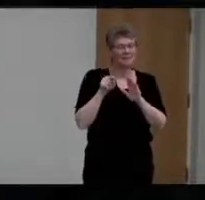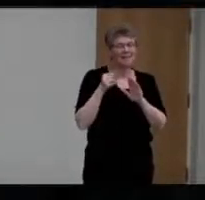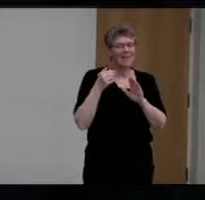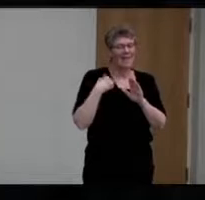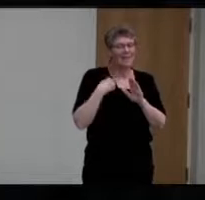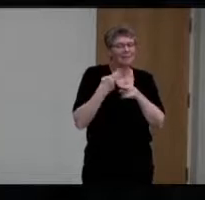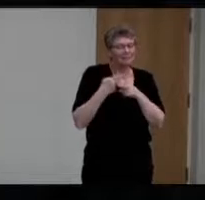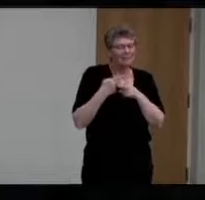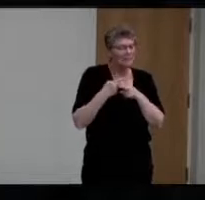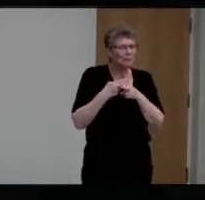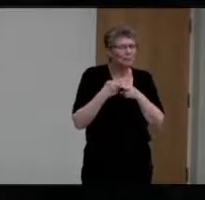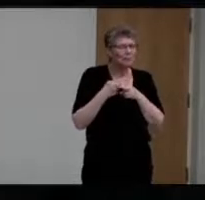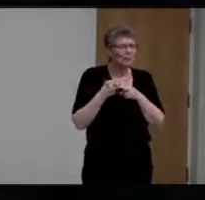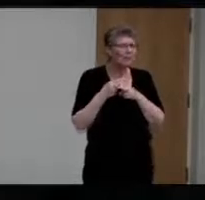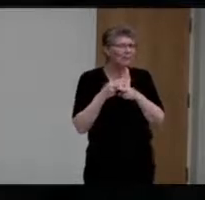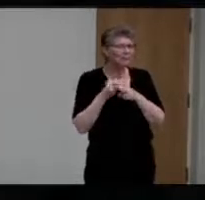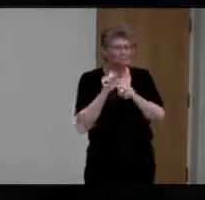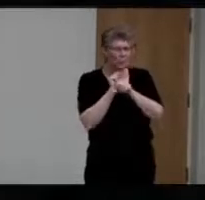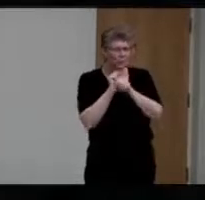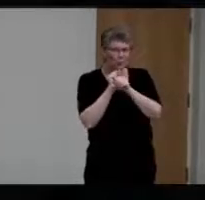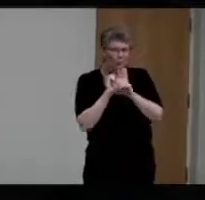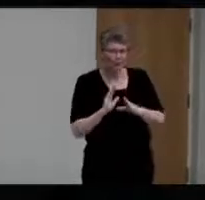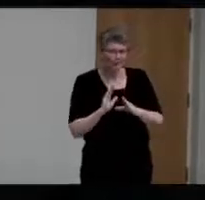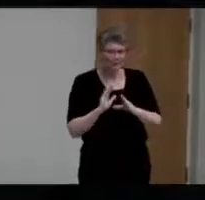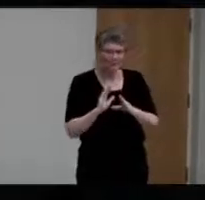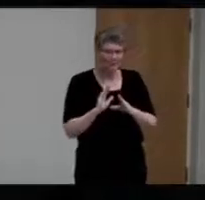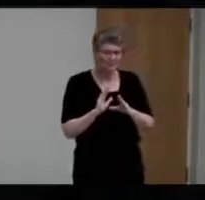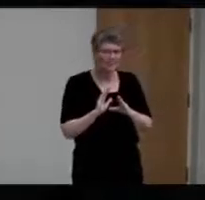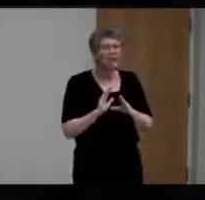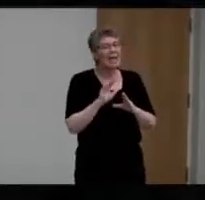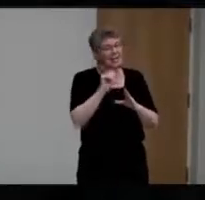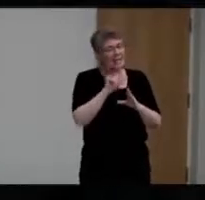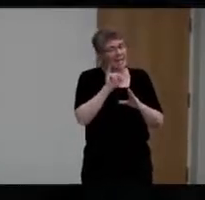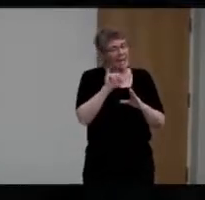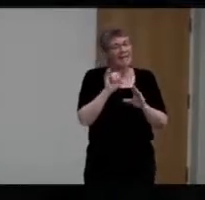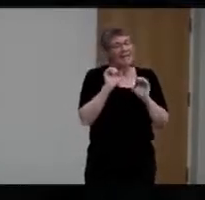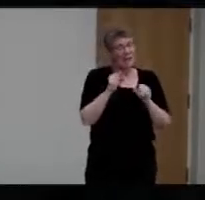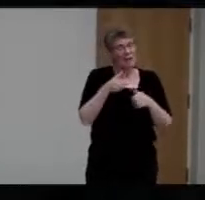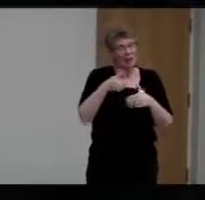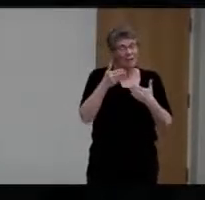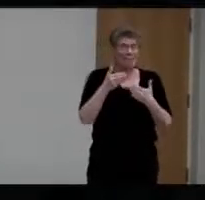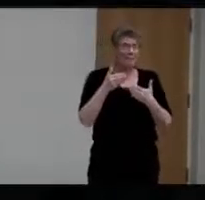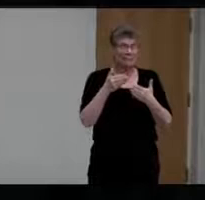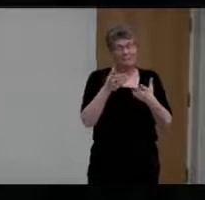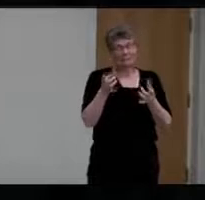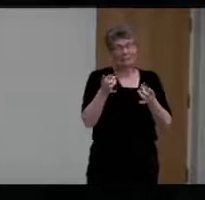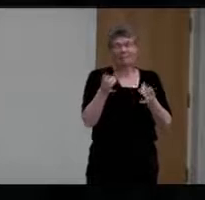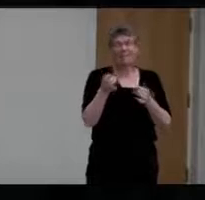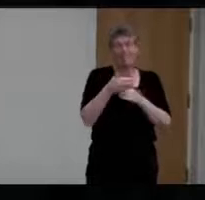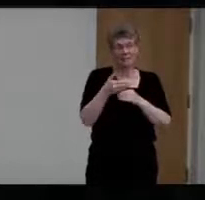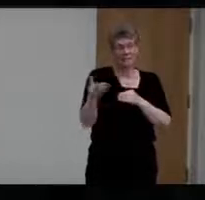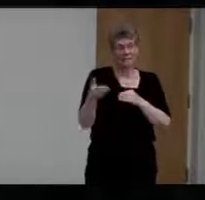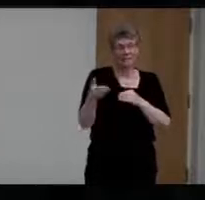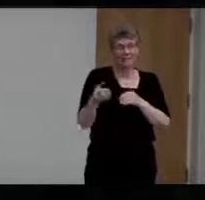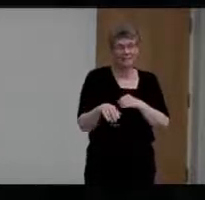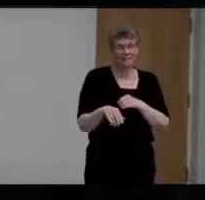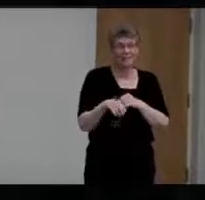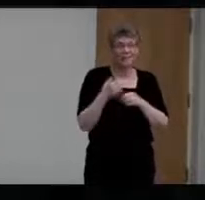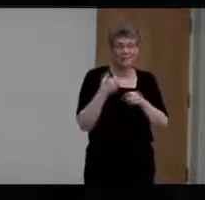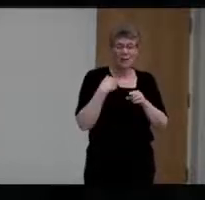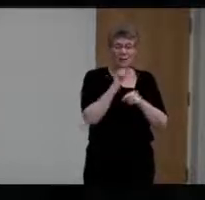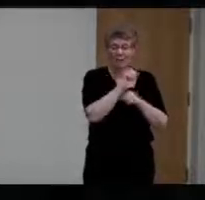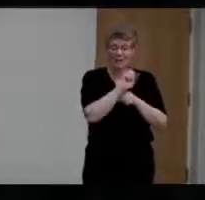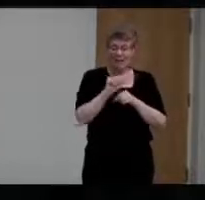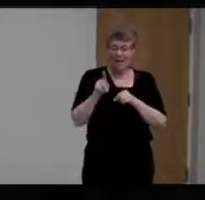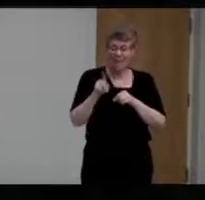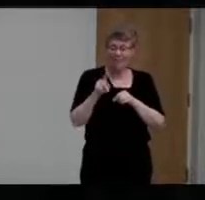of potential scary scenarios, right? Where you have an app that is tracking employee behavior, that